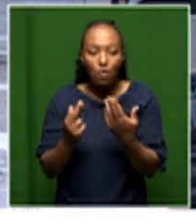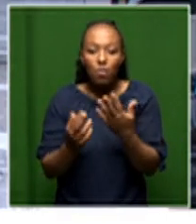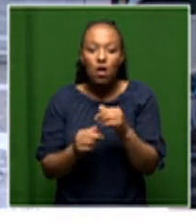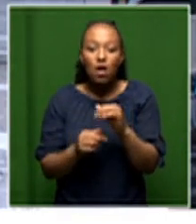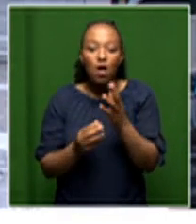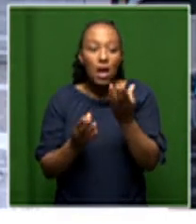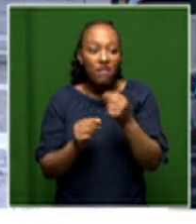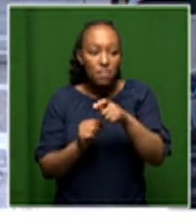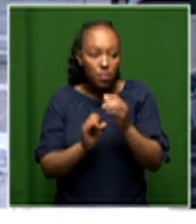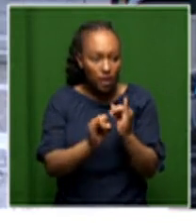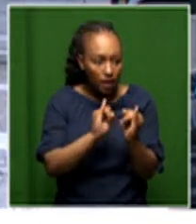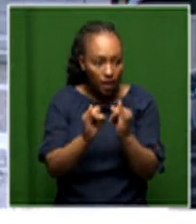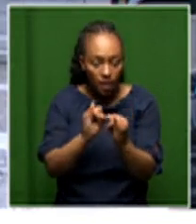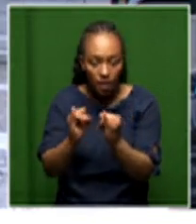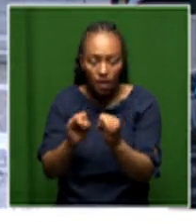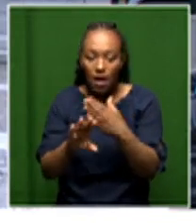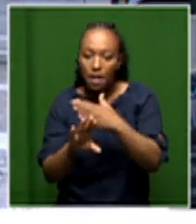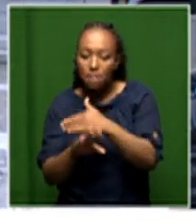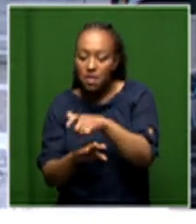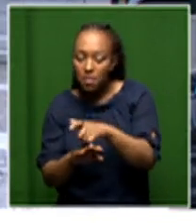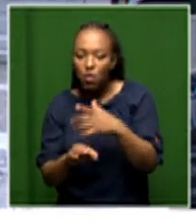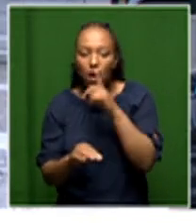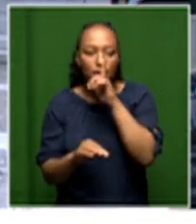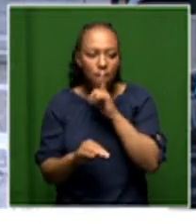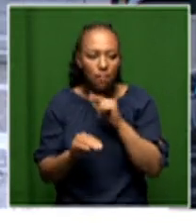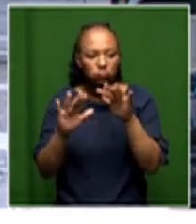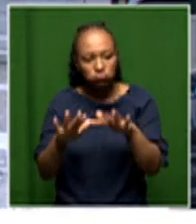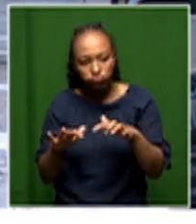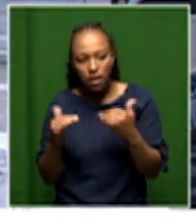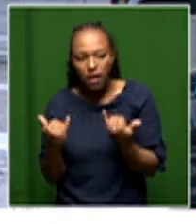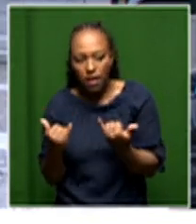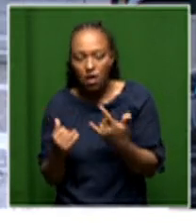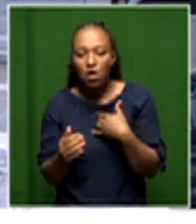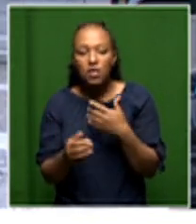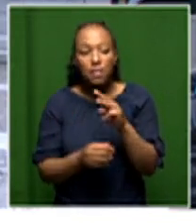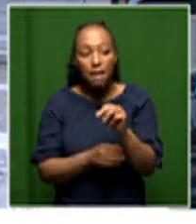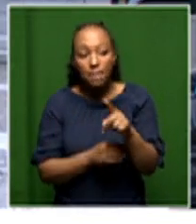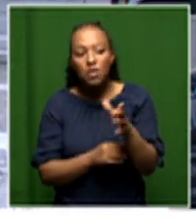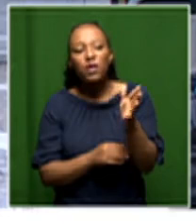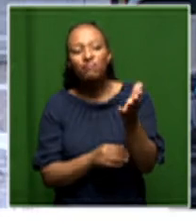have a couple of guests to speak to. The precinct is rather quiet. Otherwise, we'll be speaking to MPs